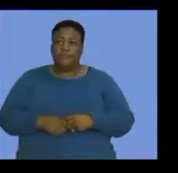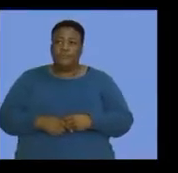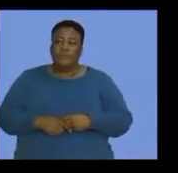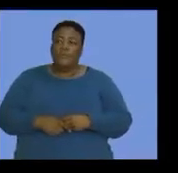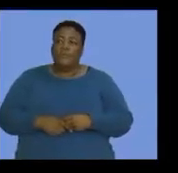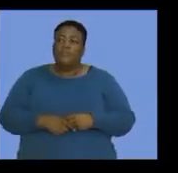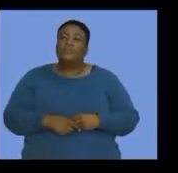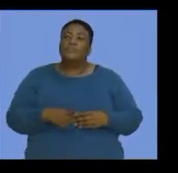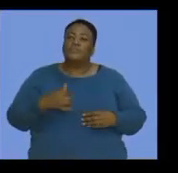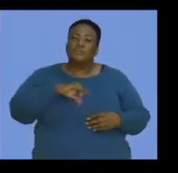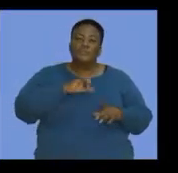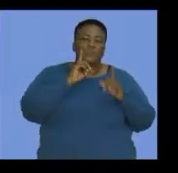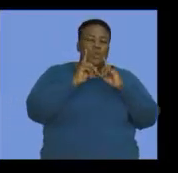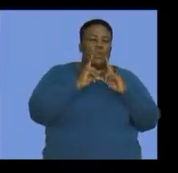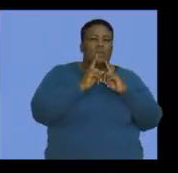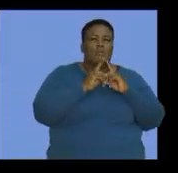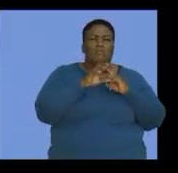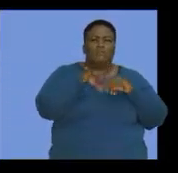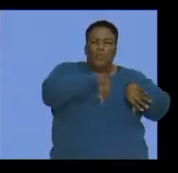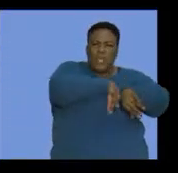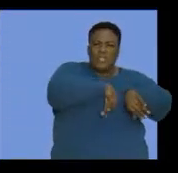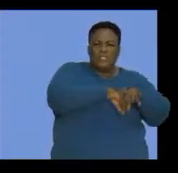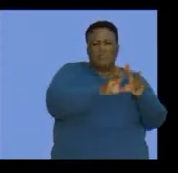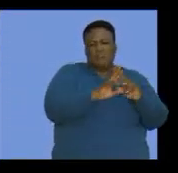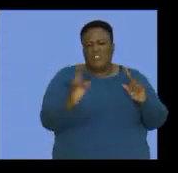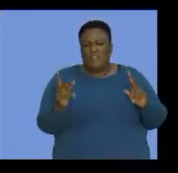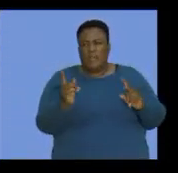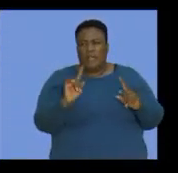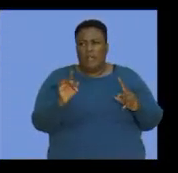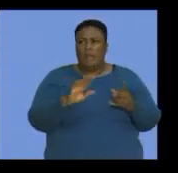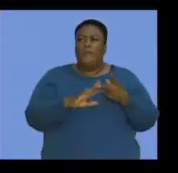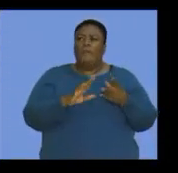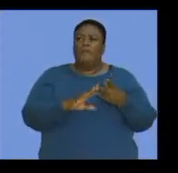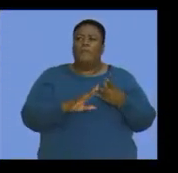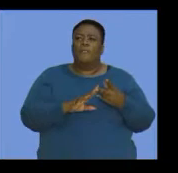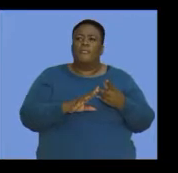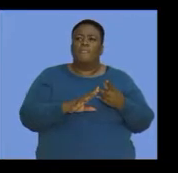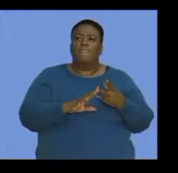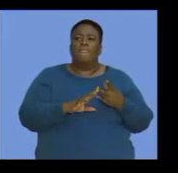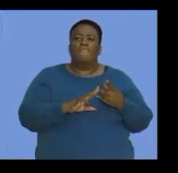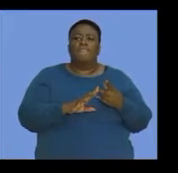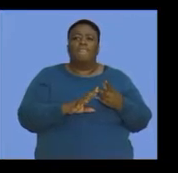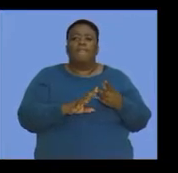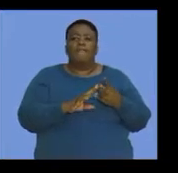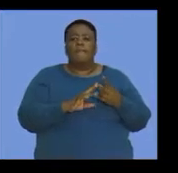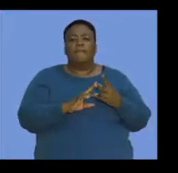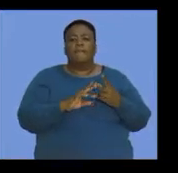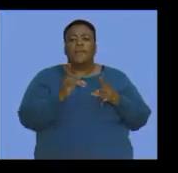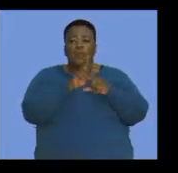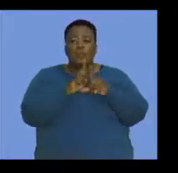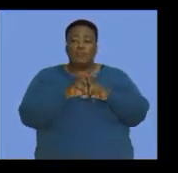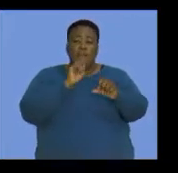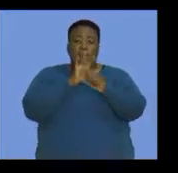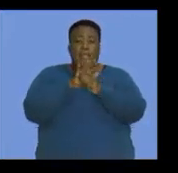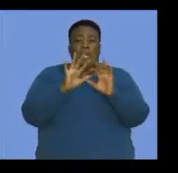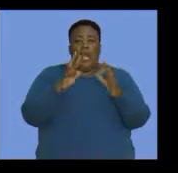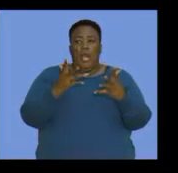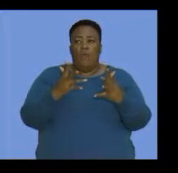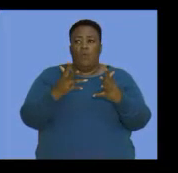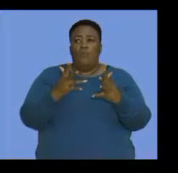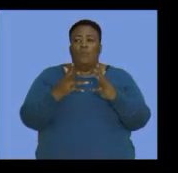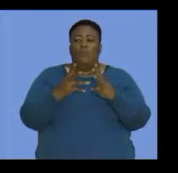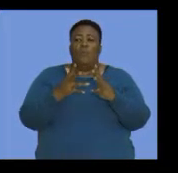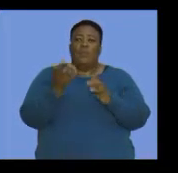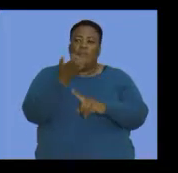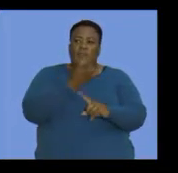Okay, so we've looked at types of waste, we've looked at the different classifications of solid waste, and we've looked at the impact that it has on the